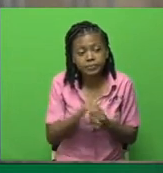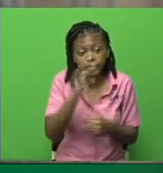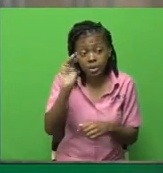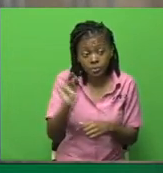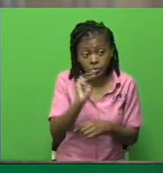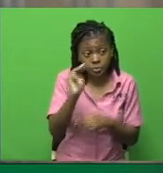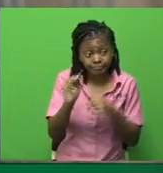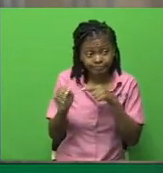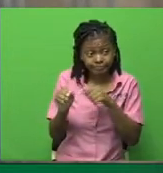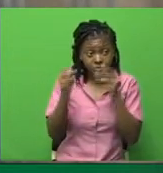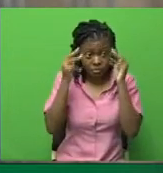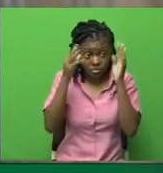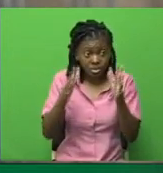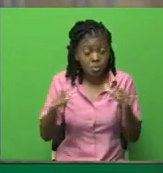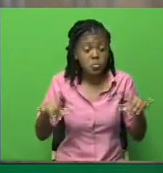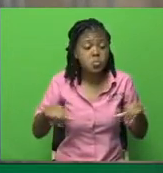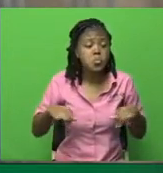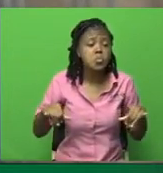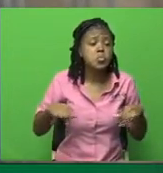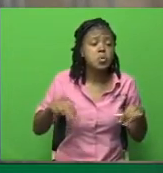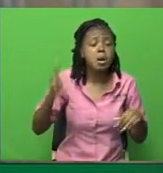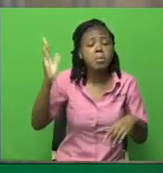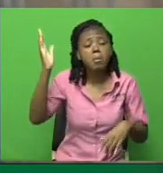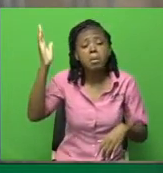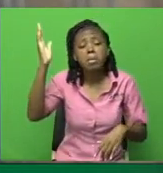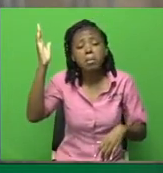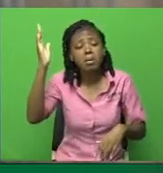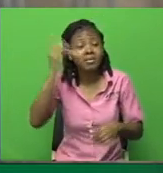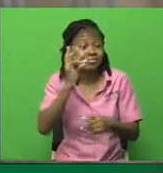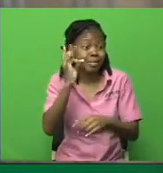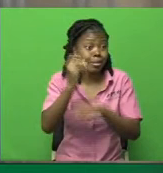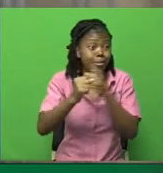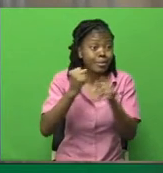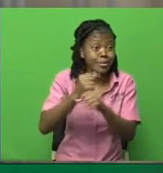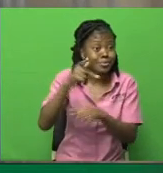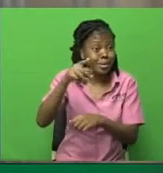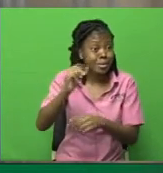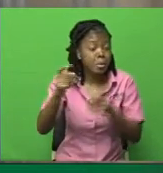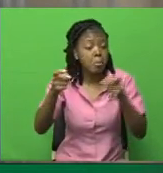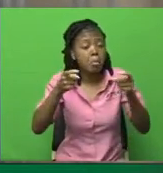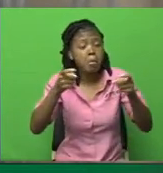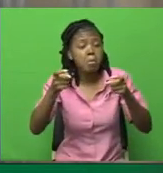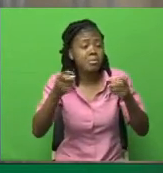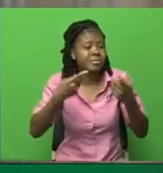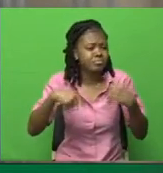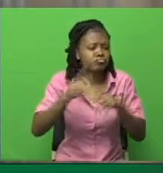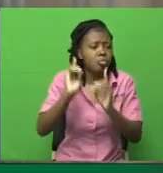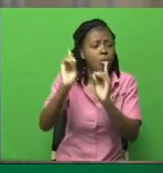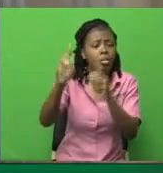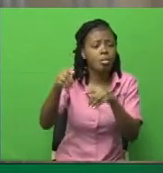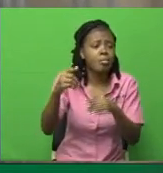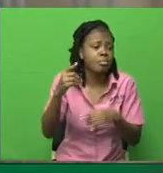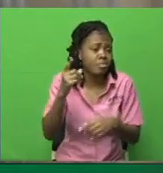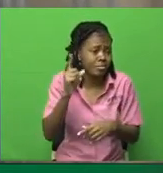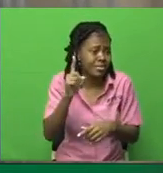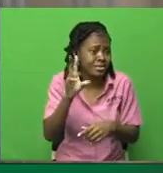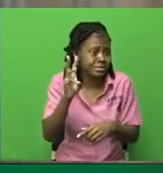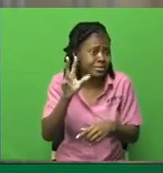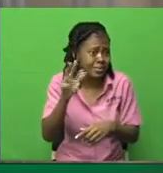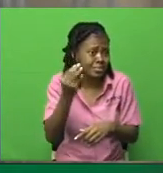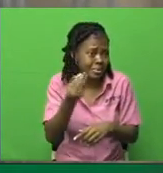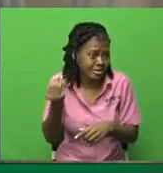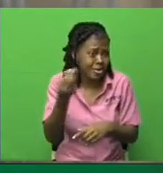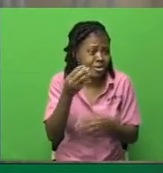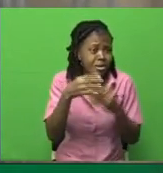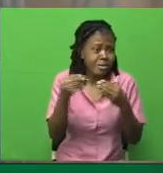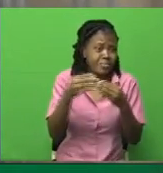gleefully boasted after seven years of withrowing they finally deposited U.S 163 million dollars into